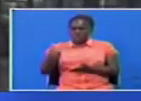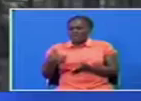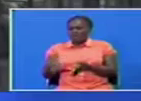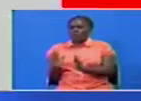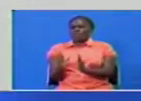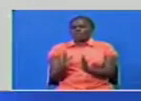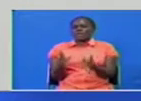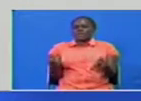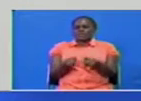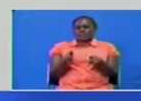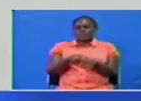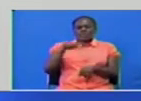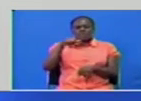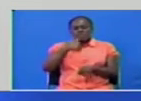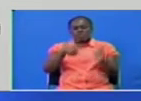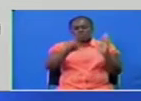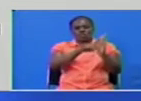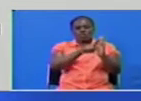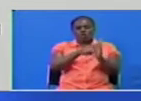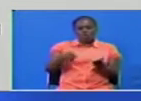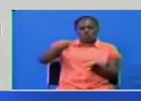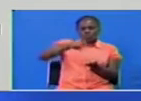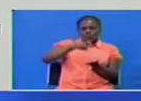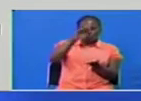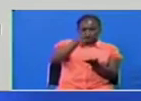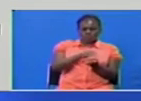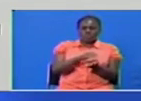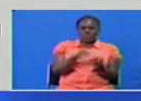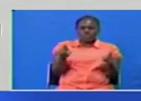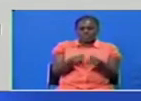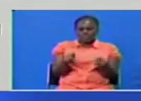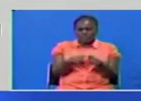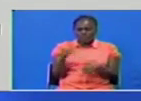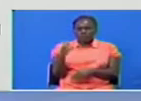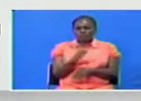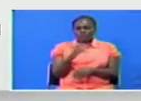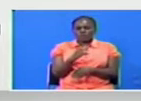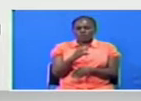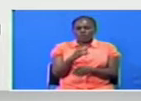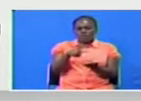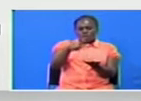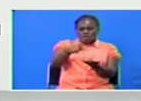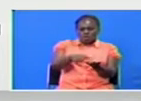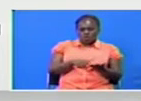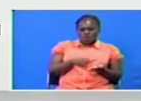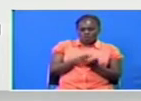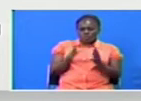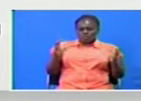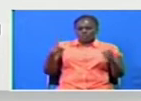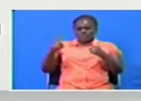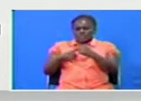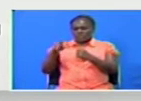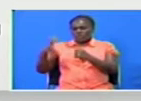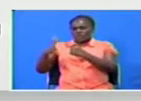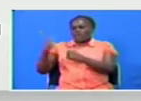channels. Despite the new low capping interest rates, the bank further saw a surge in customer net loans, which rose 6.9%. Another